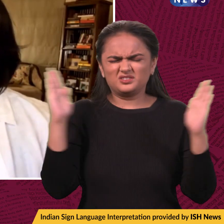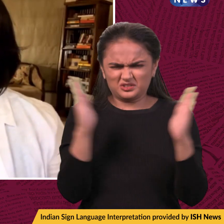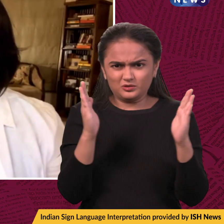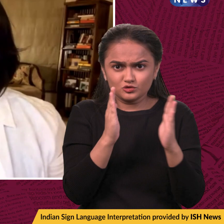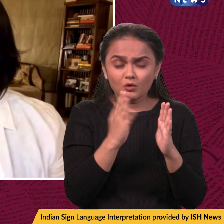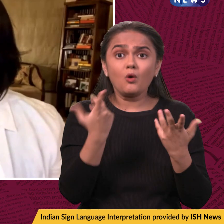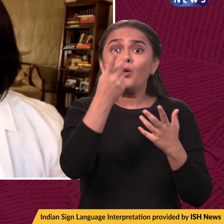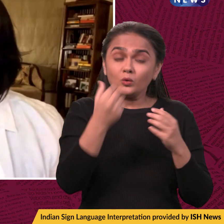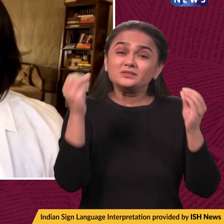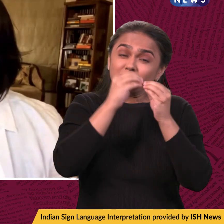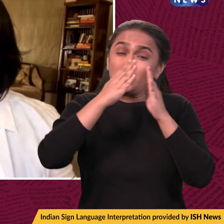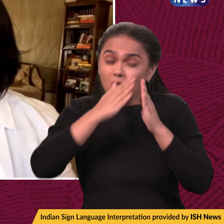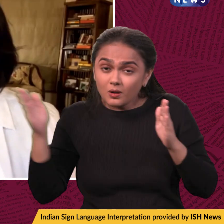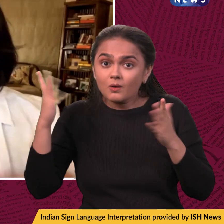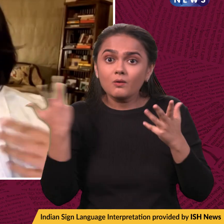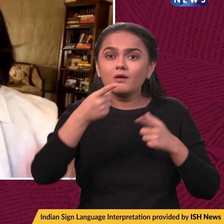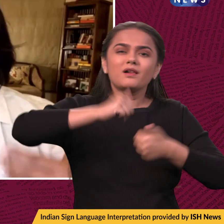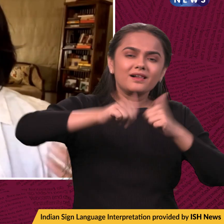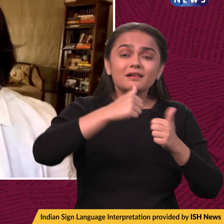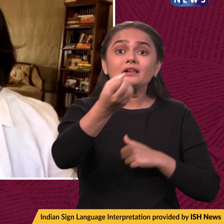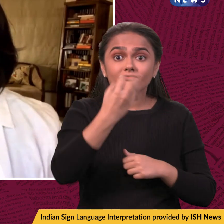be longer? Your feedback will be helpful